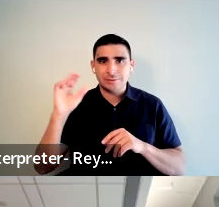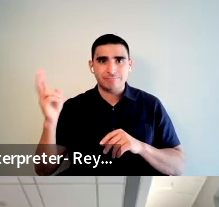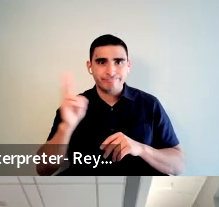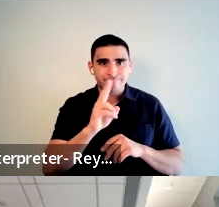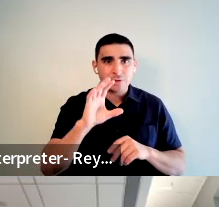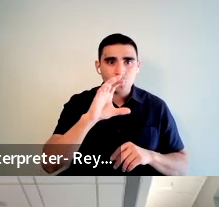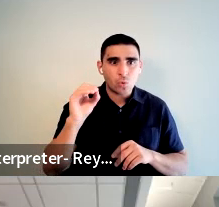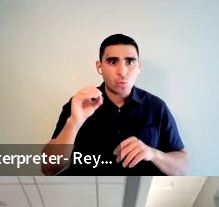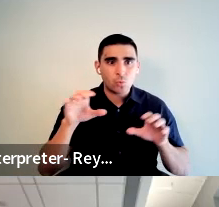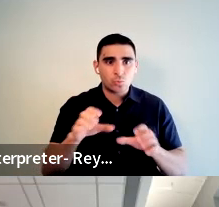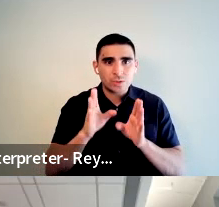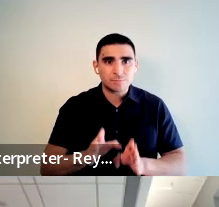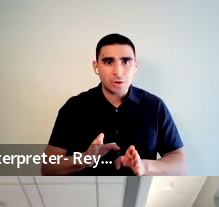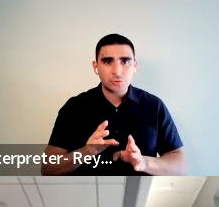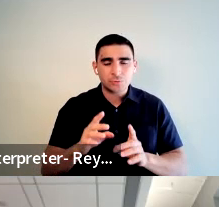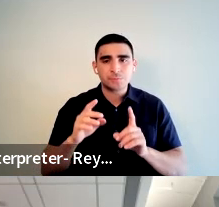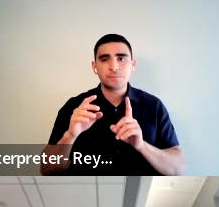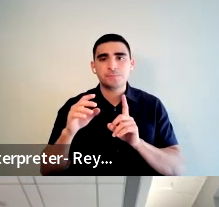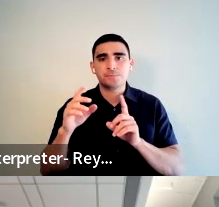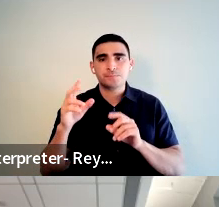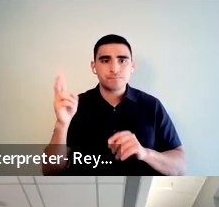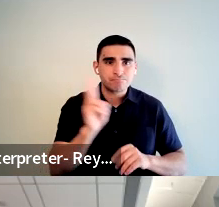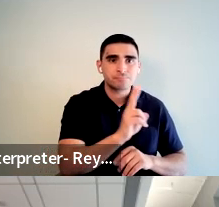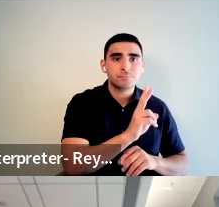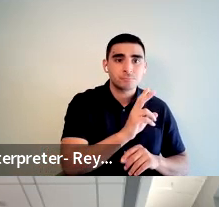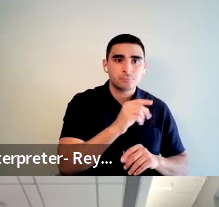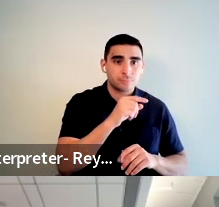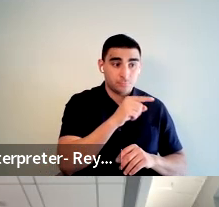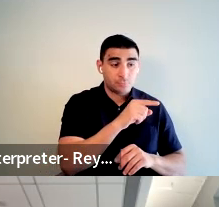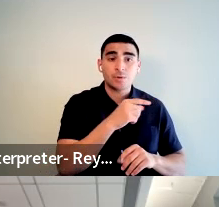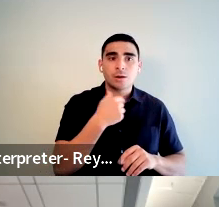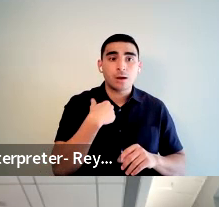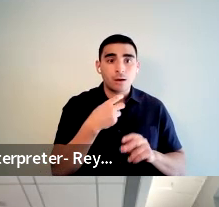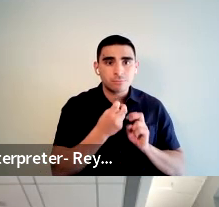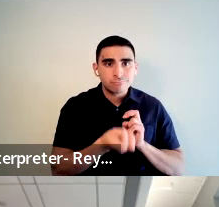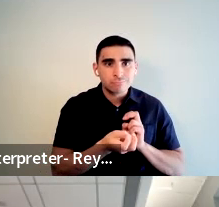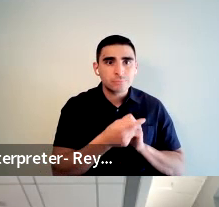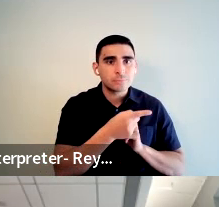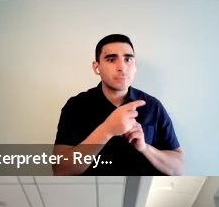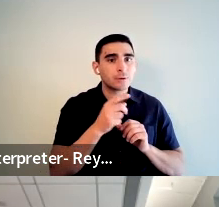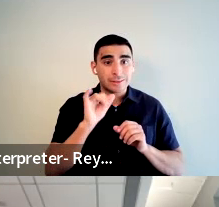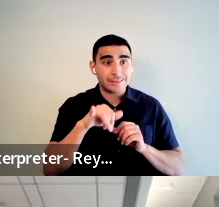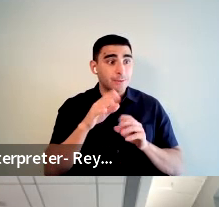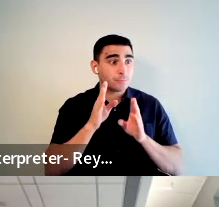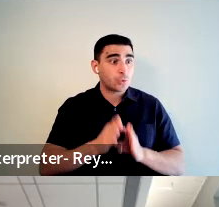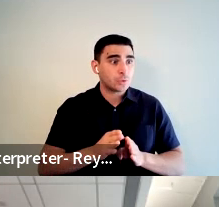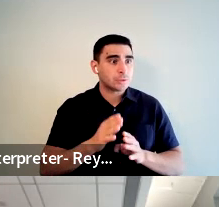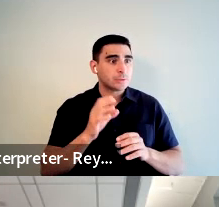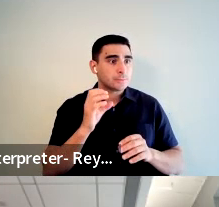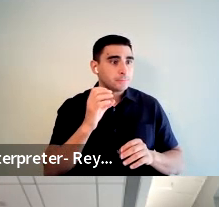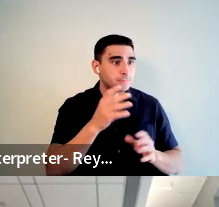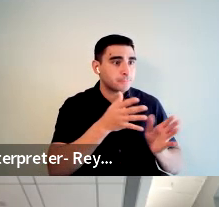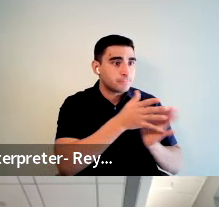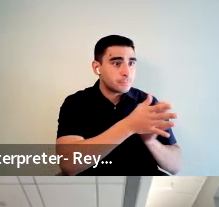process, and I was amazed at the follow-up that the co-responders did with these people in